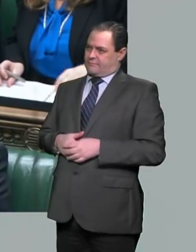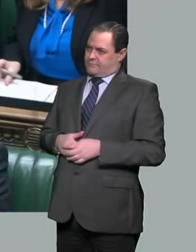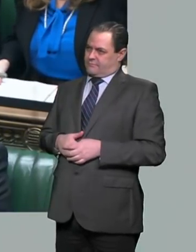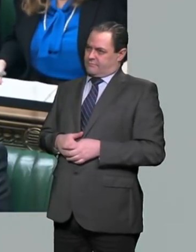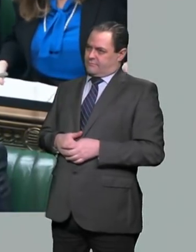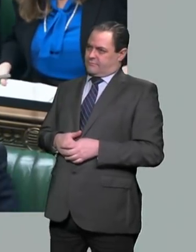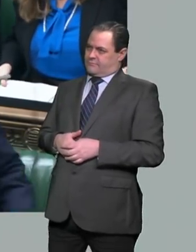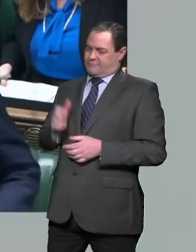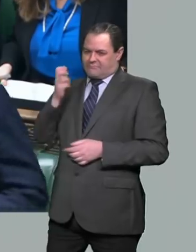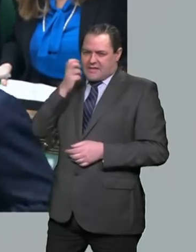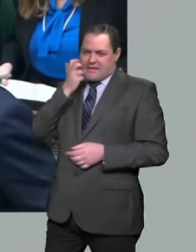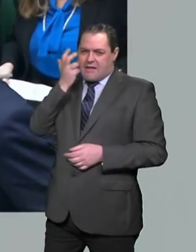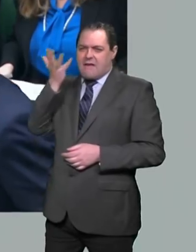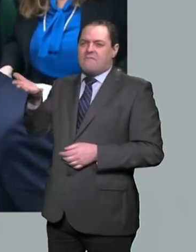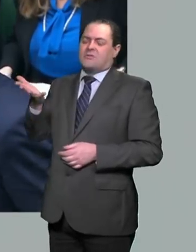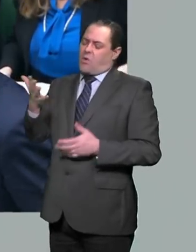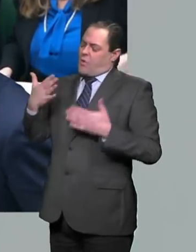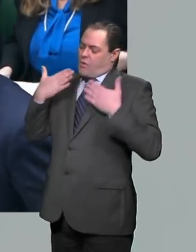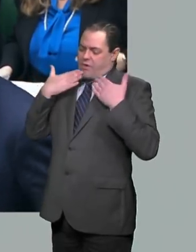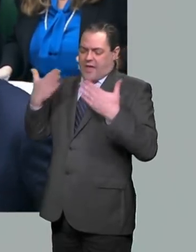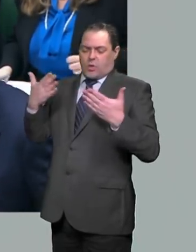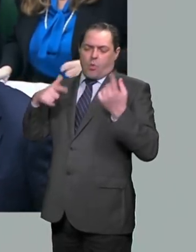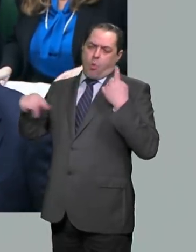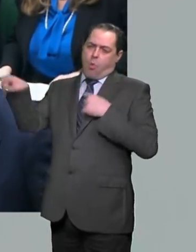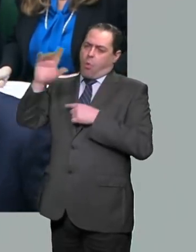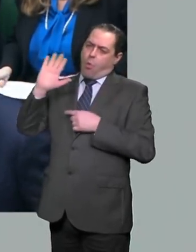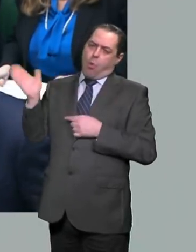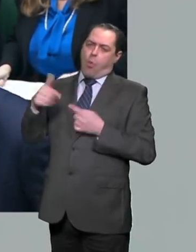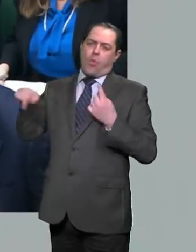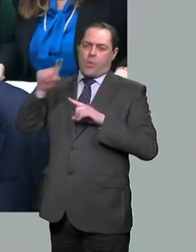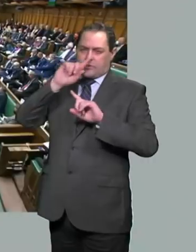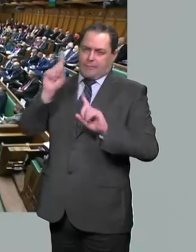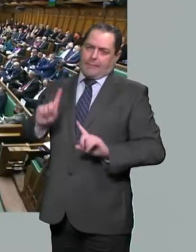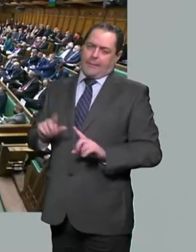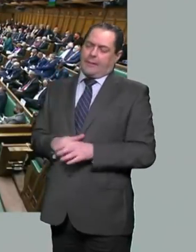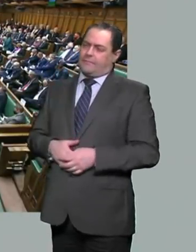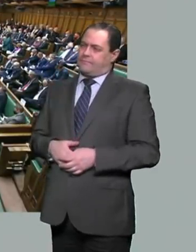healthier day by day. And I thank all of them, Mr. Speaker, from the bottom of my heart.